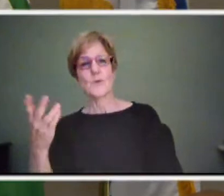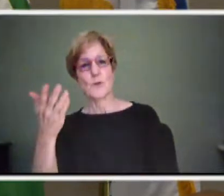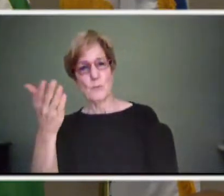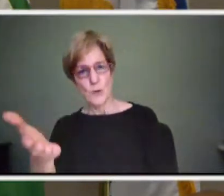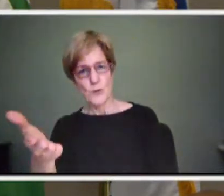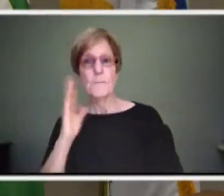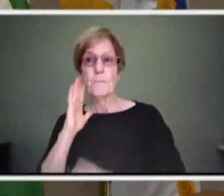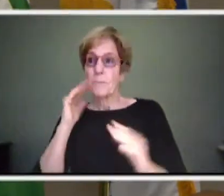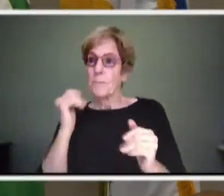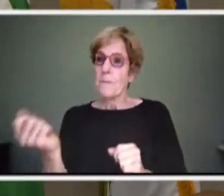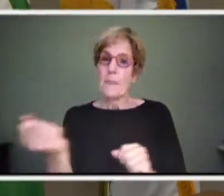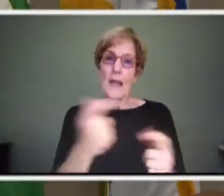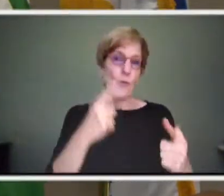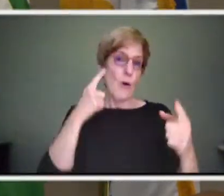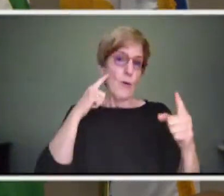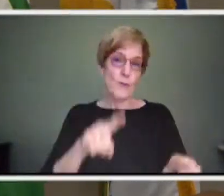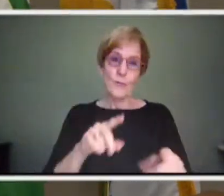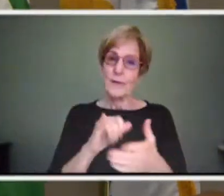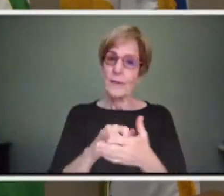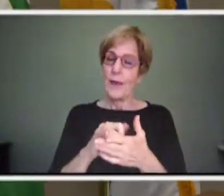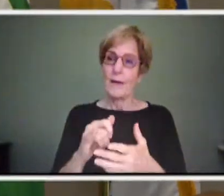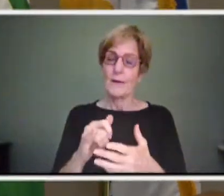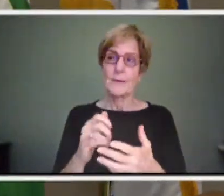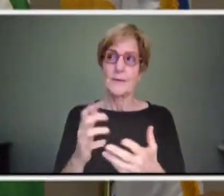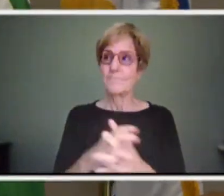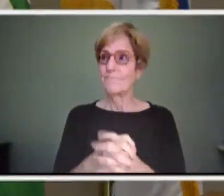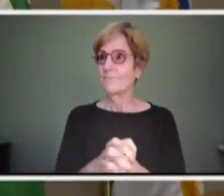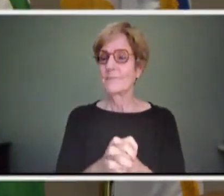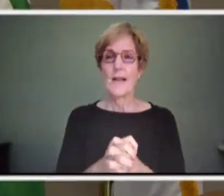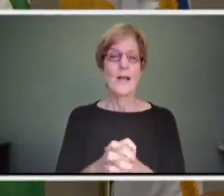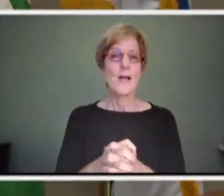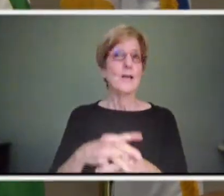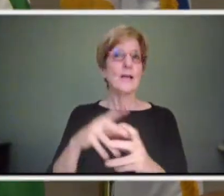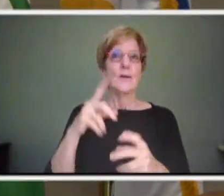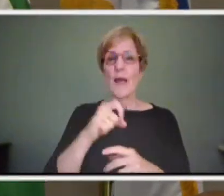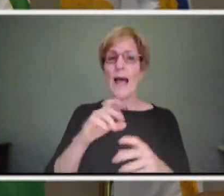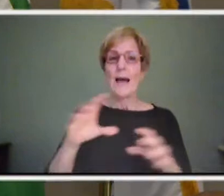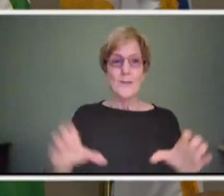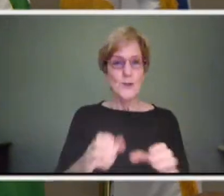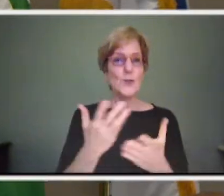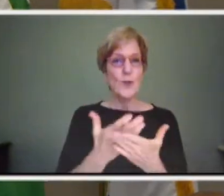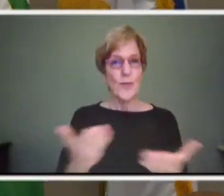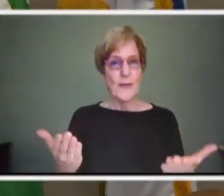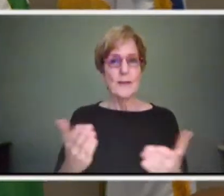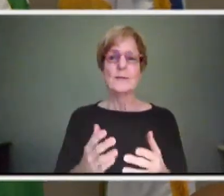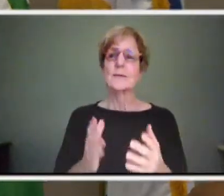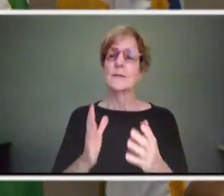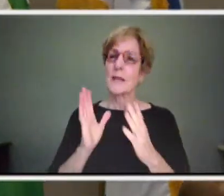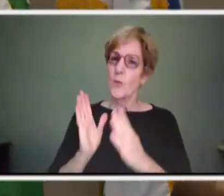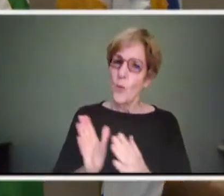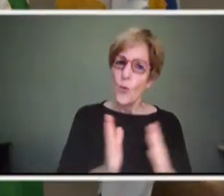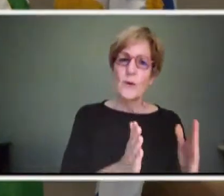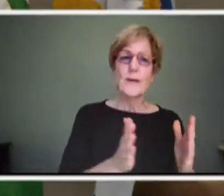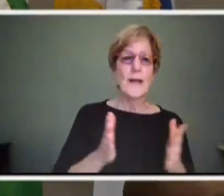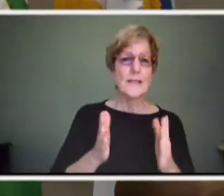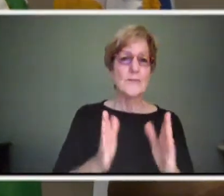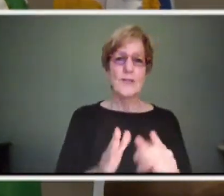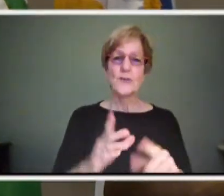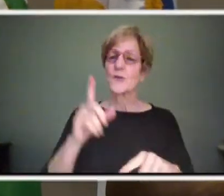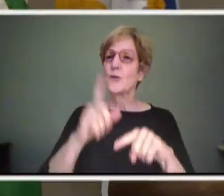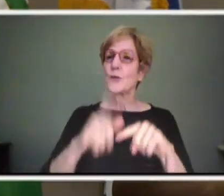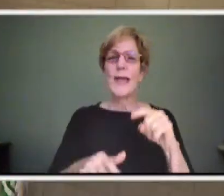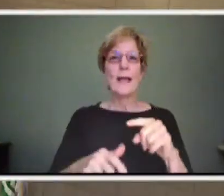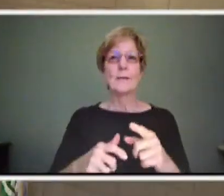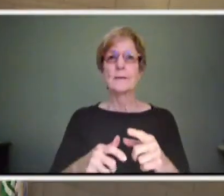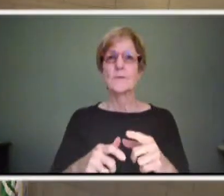join us in setting the precedent that we have to do this in an organized fashion. We can't be behind the dais making these